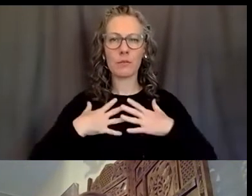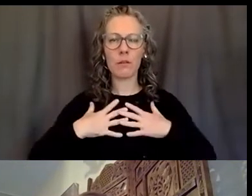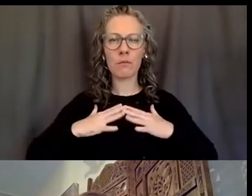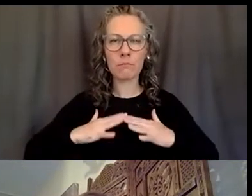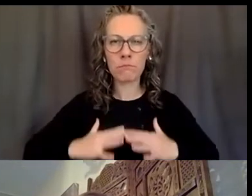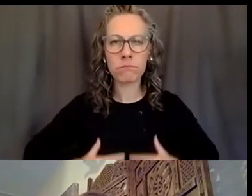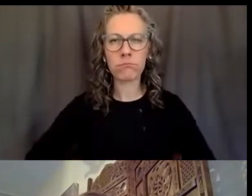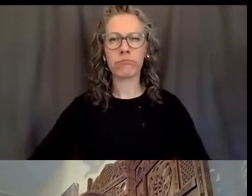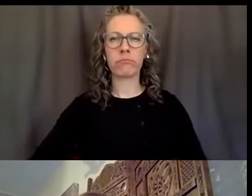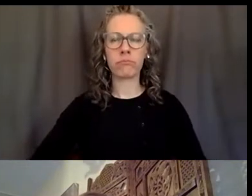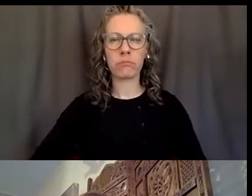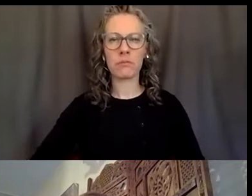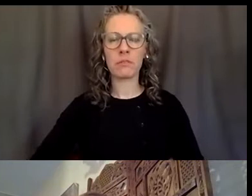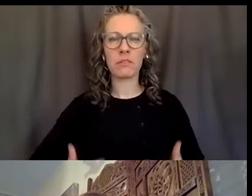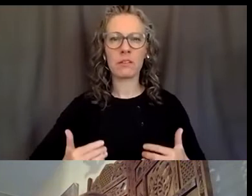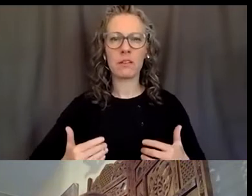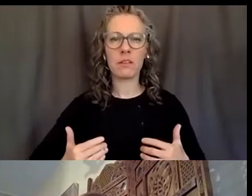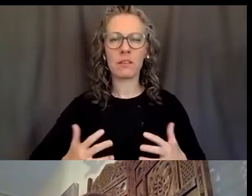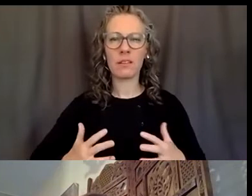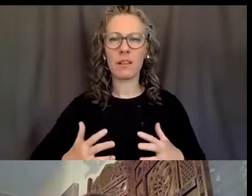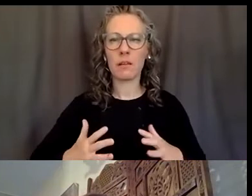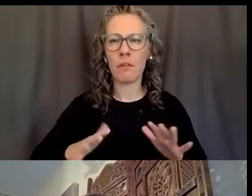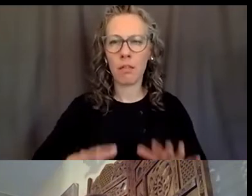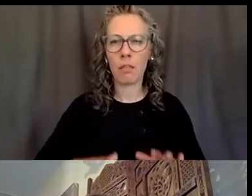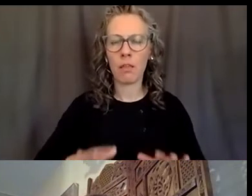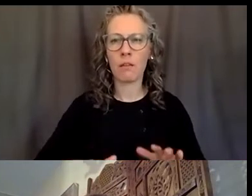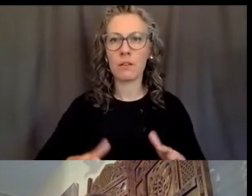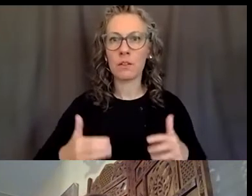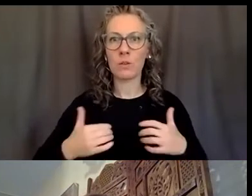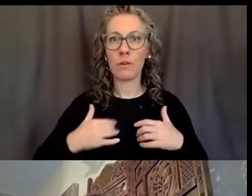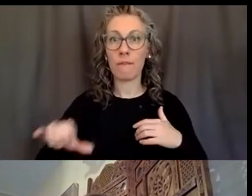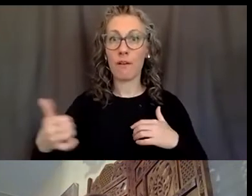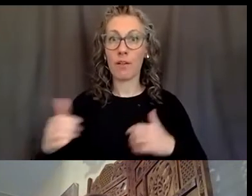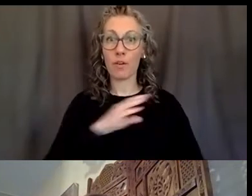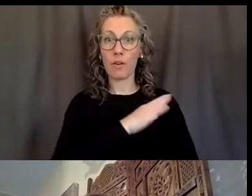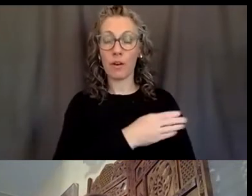having an energy, like suddenly being bombarded by an energy